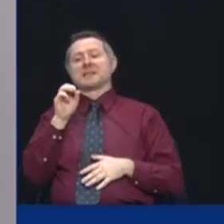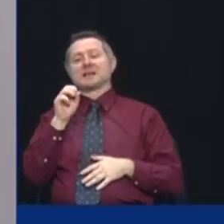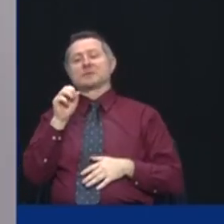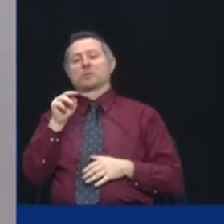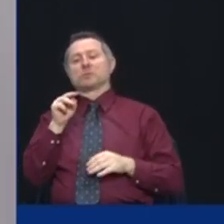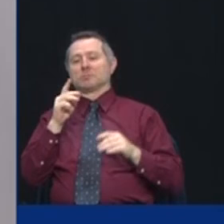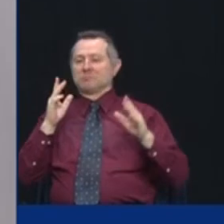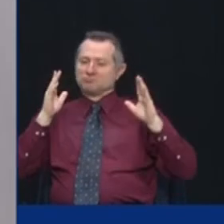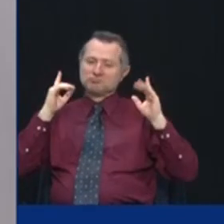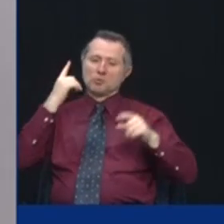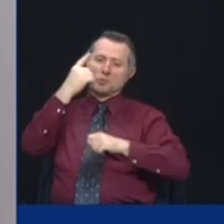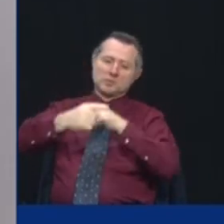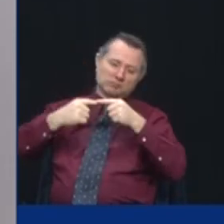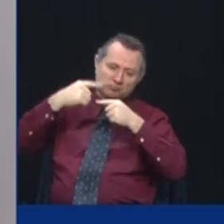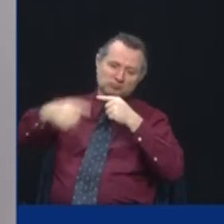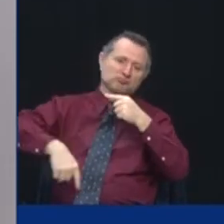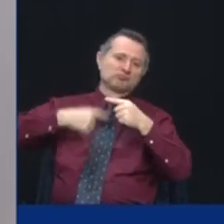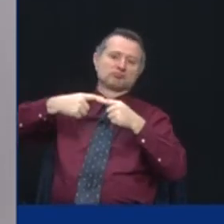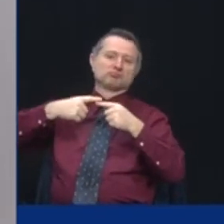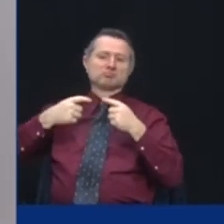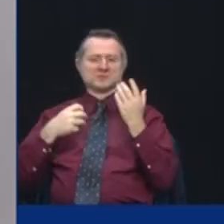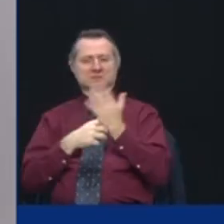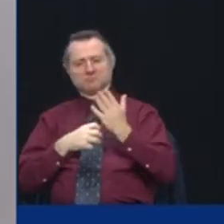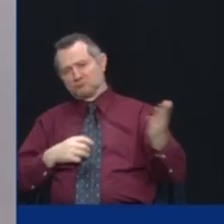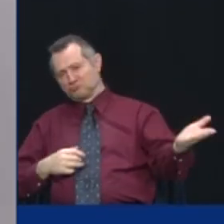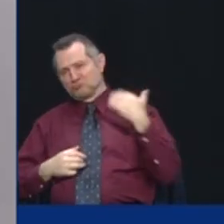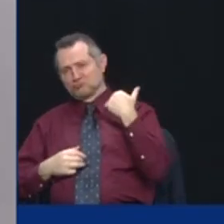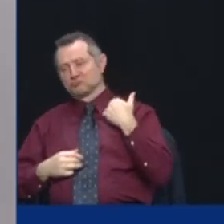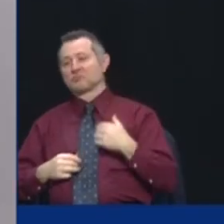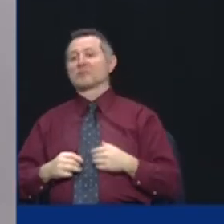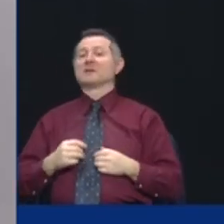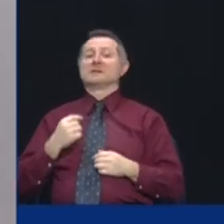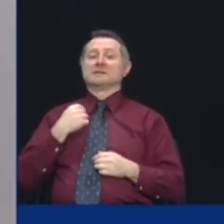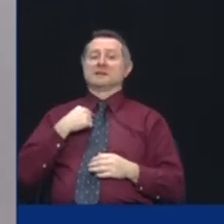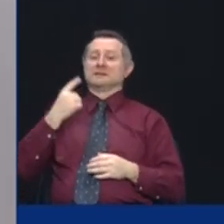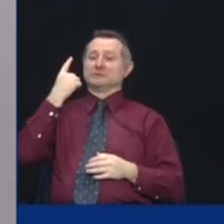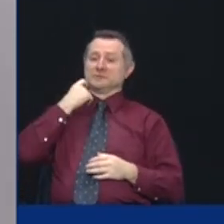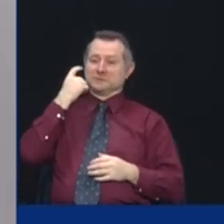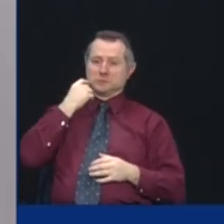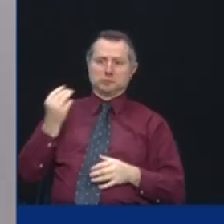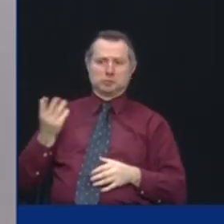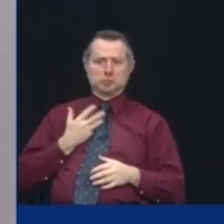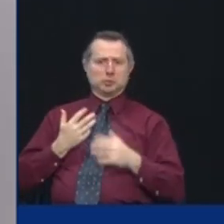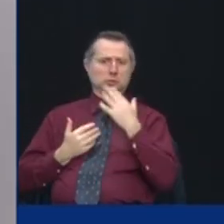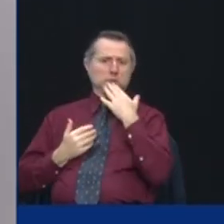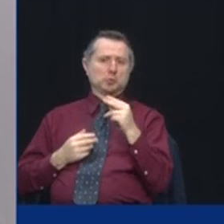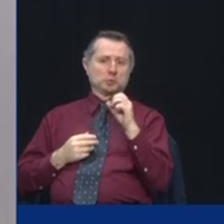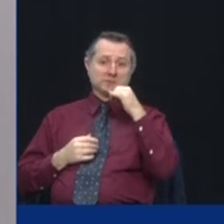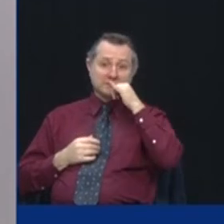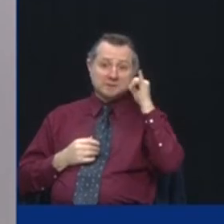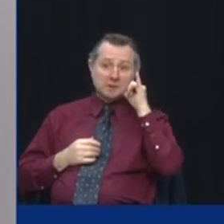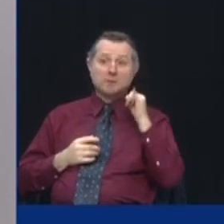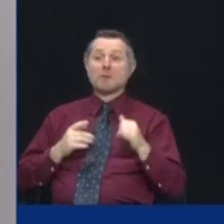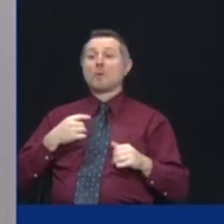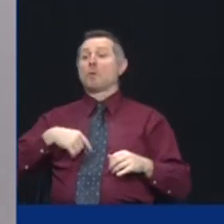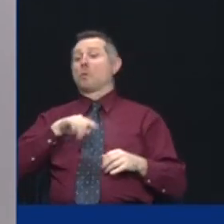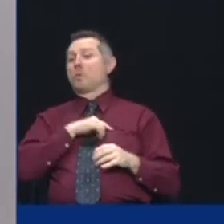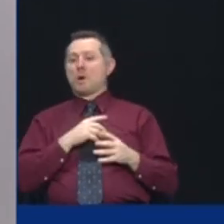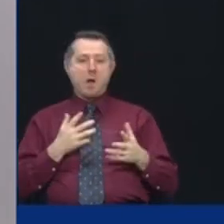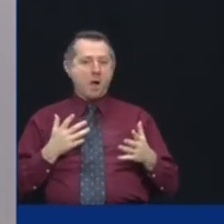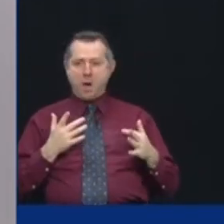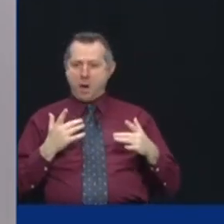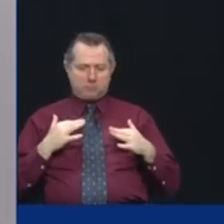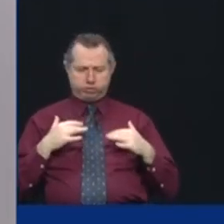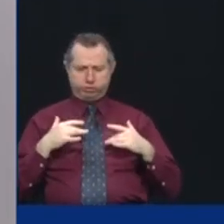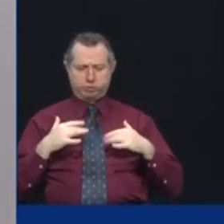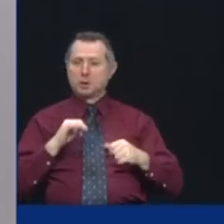in. We just received this good news yesterday, and we've been actively working on